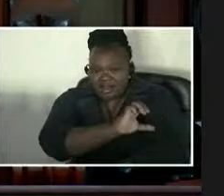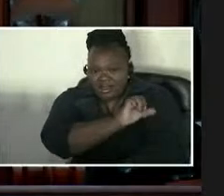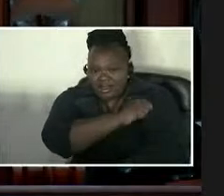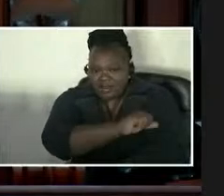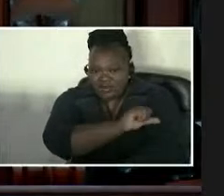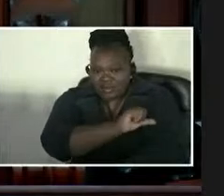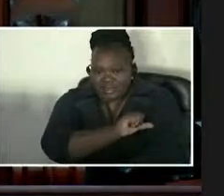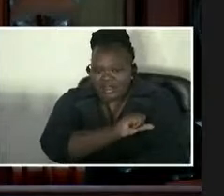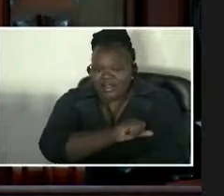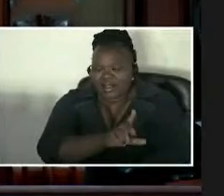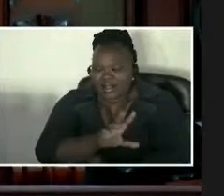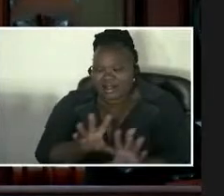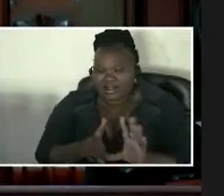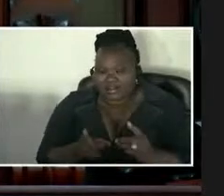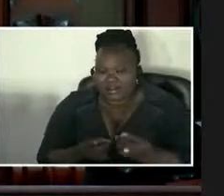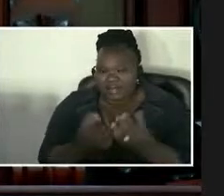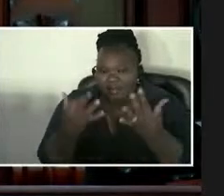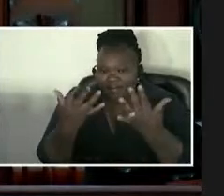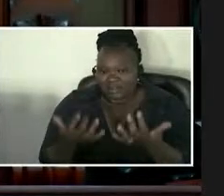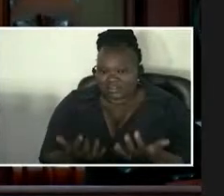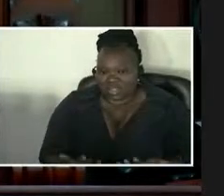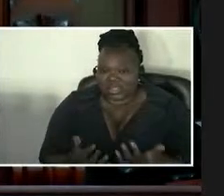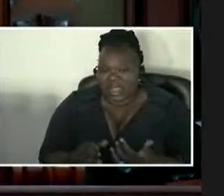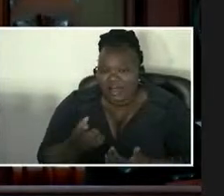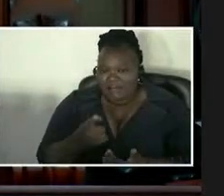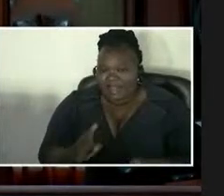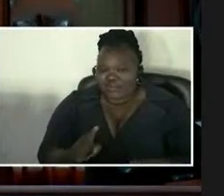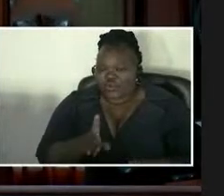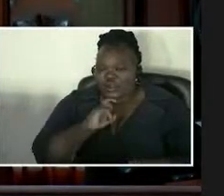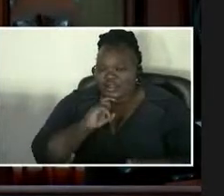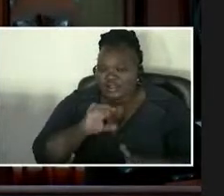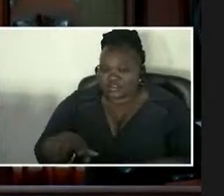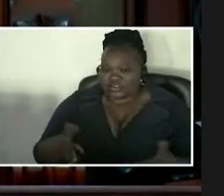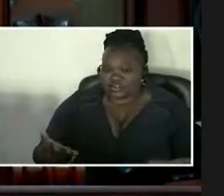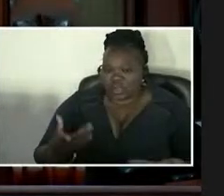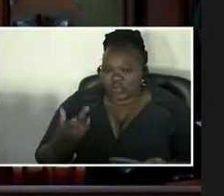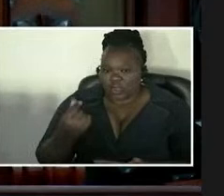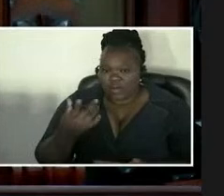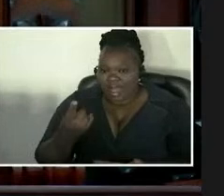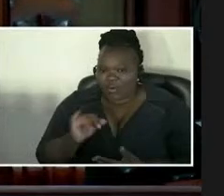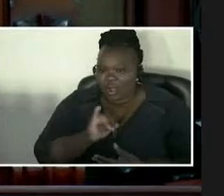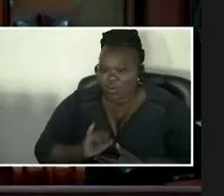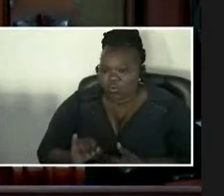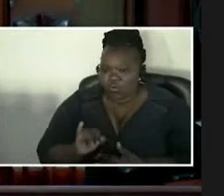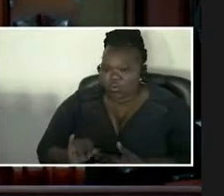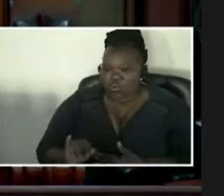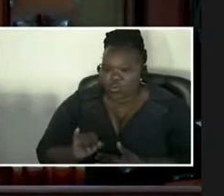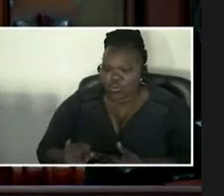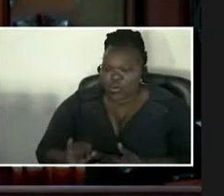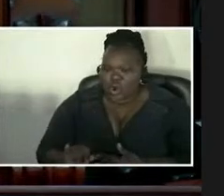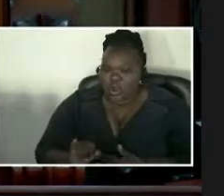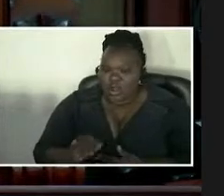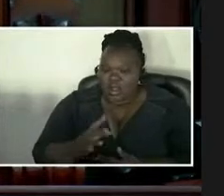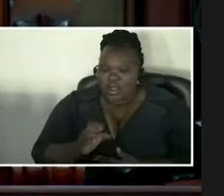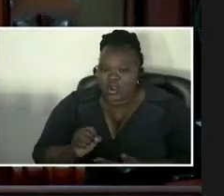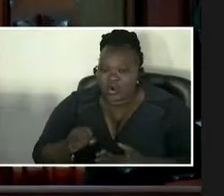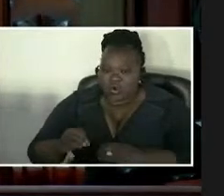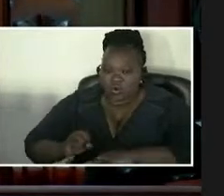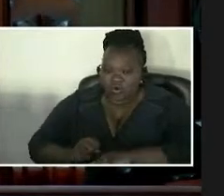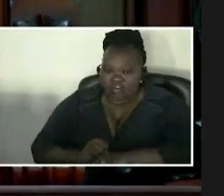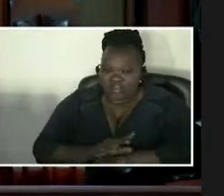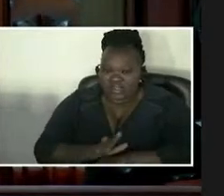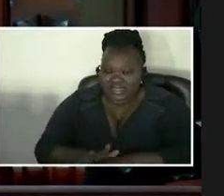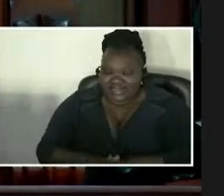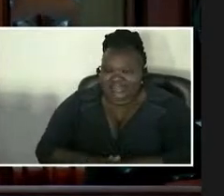the department's budget but underspending last year was equally bad in terms of curve at 19 resilience ranking